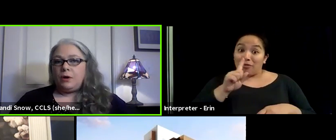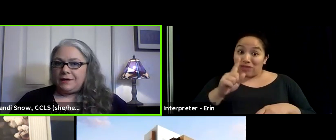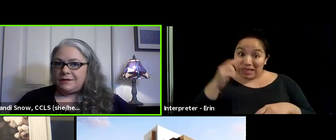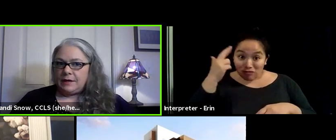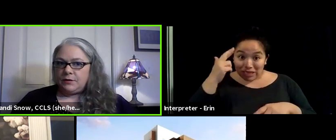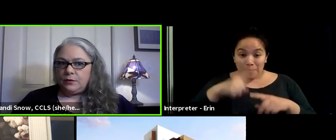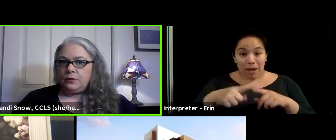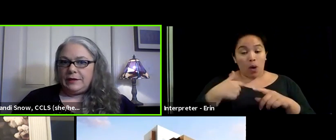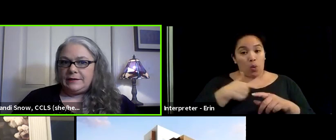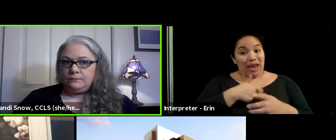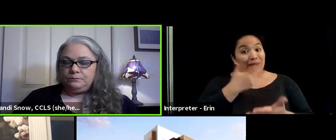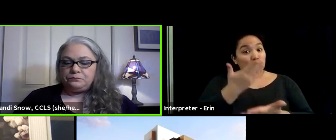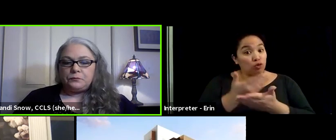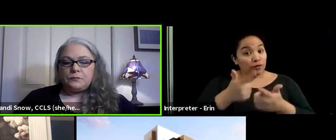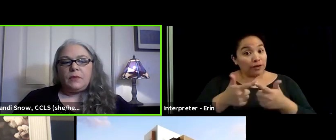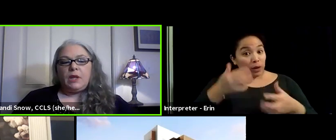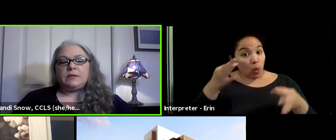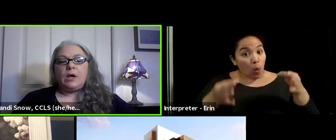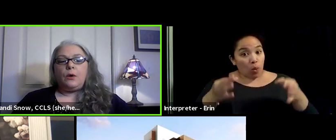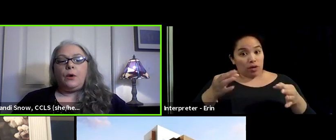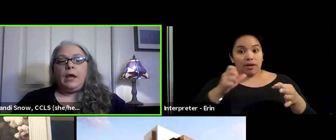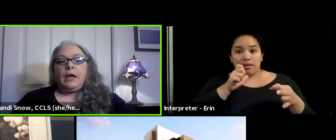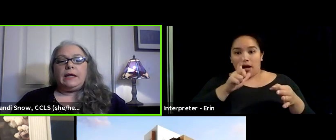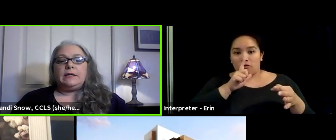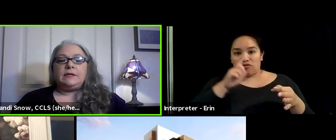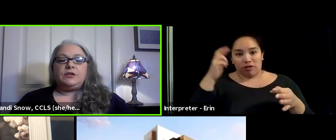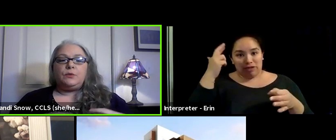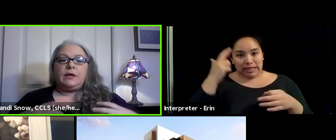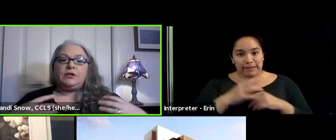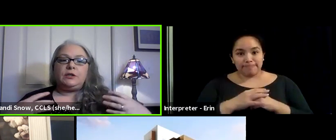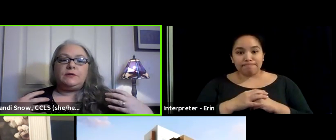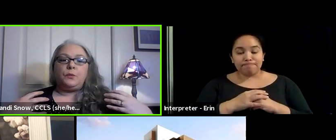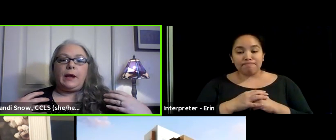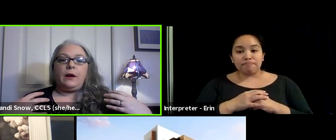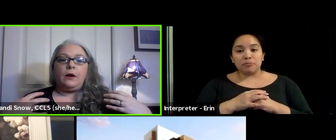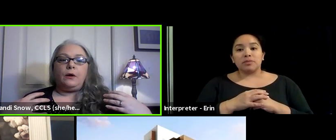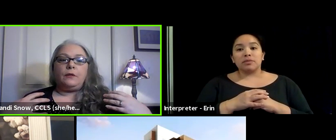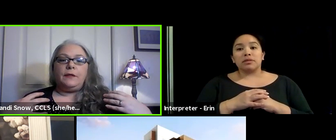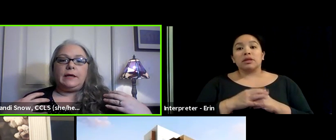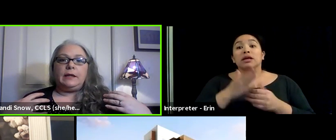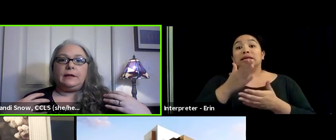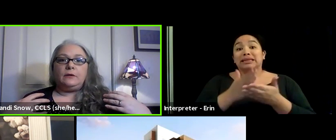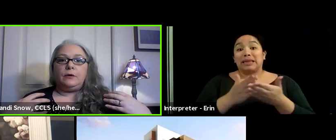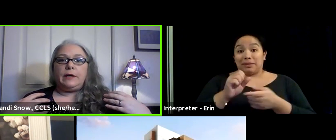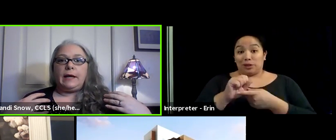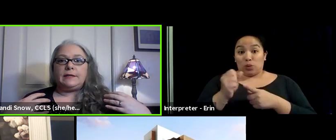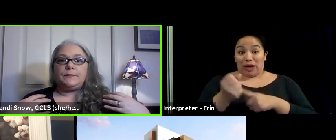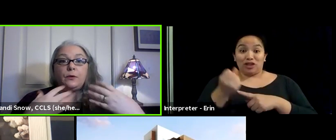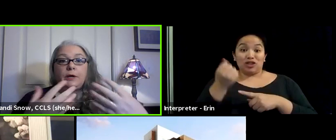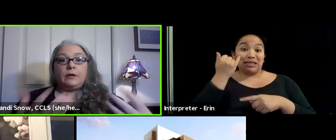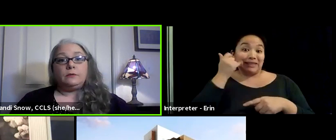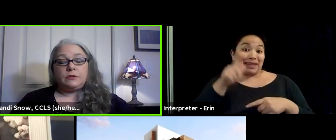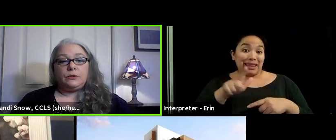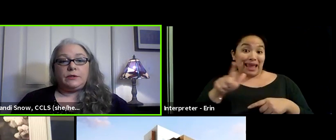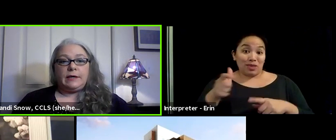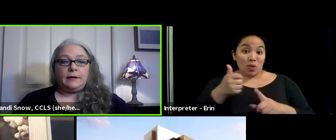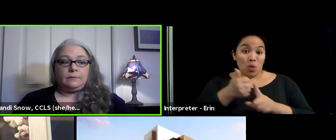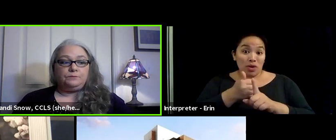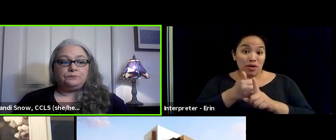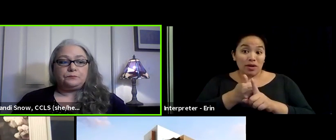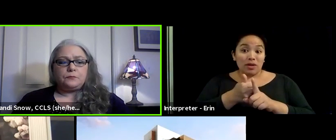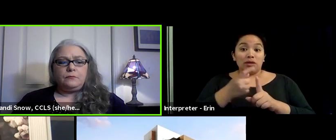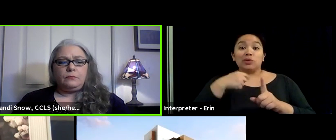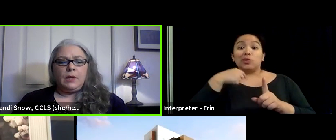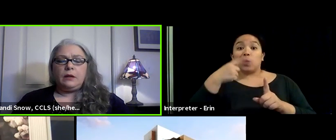a court that it's not the real reason. So in situations where the landlord has spoken to a